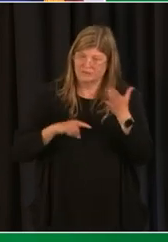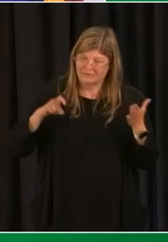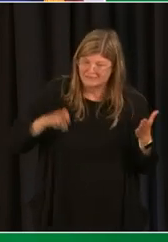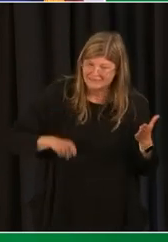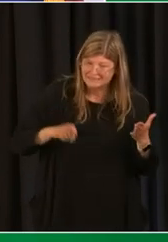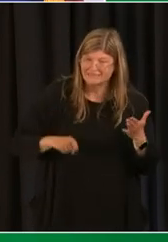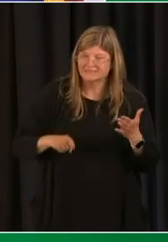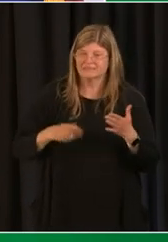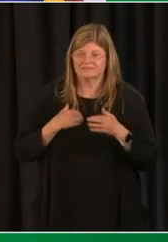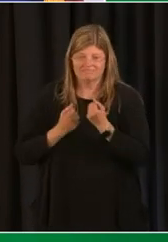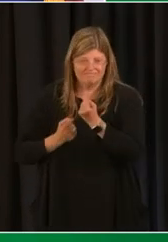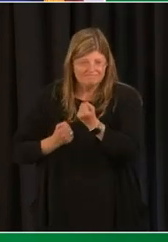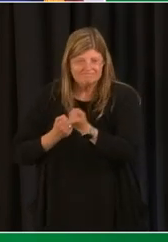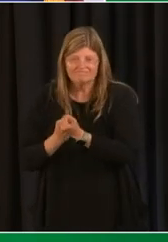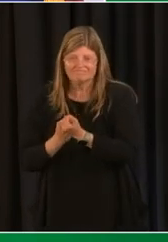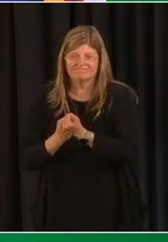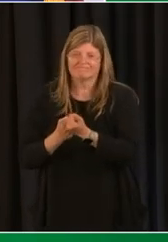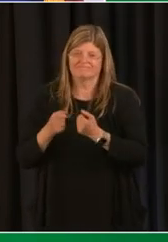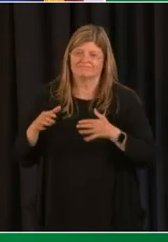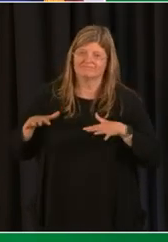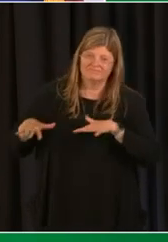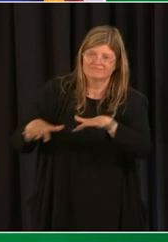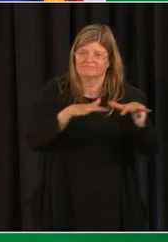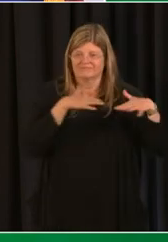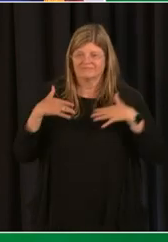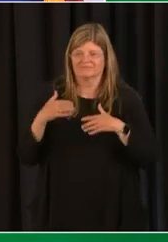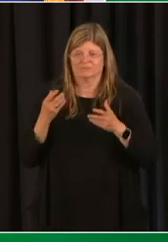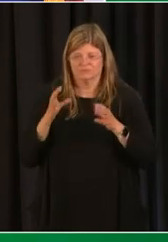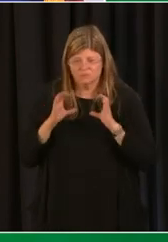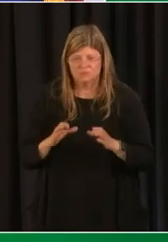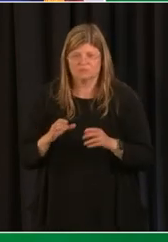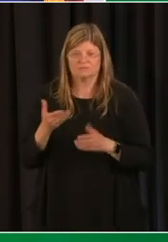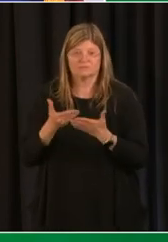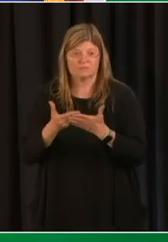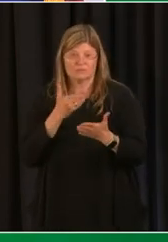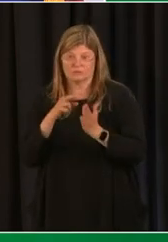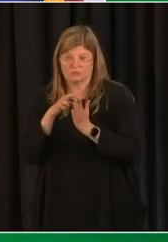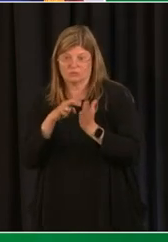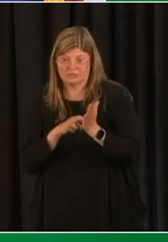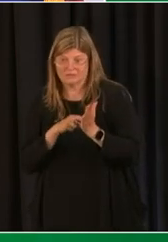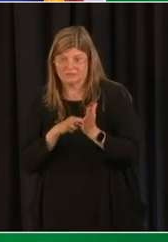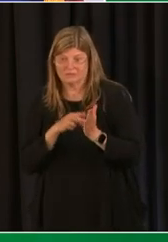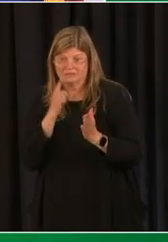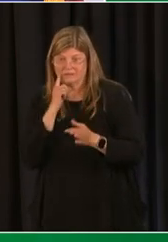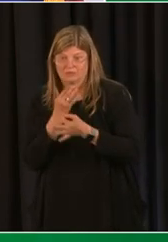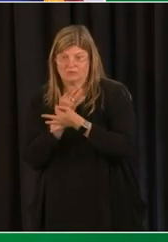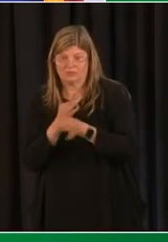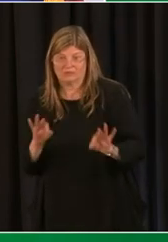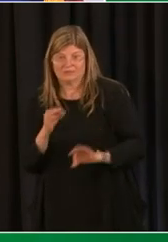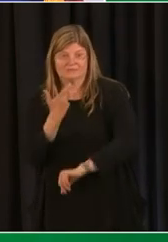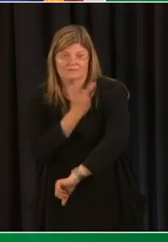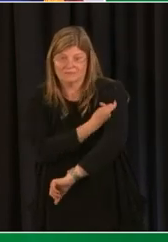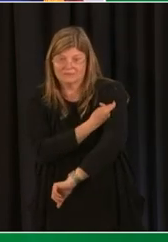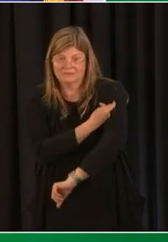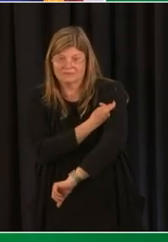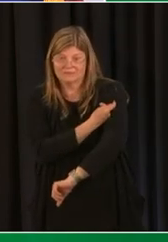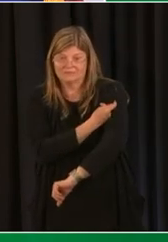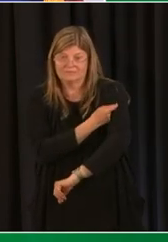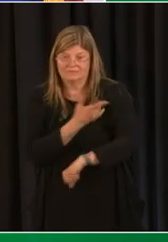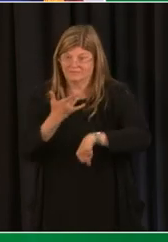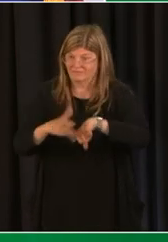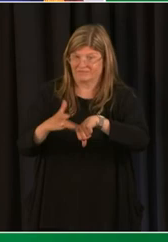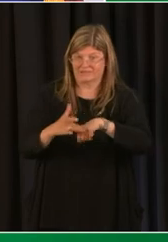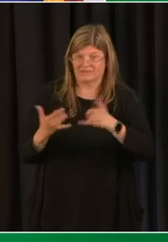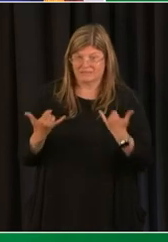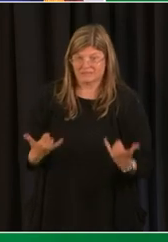pandemic. The other thing we need folks to do is to pre-register for the free vaccine that's